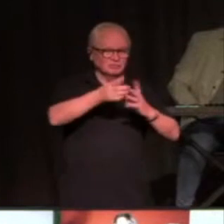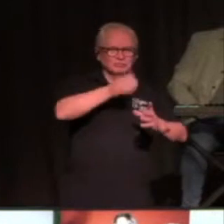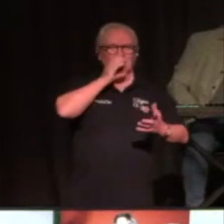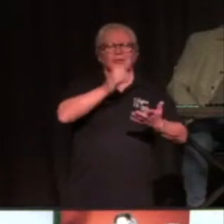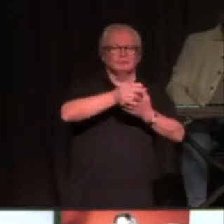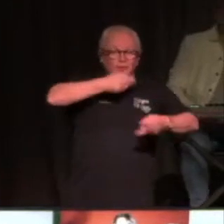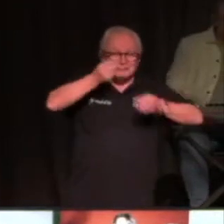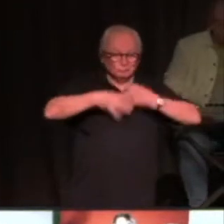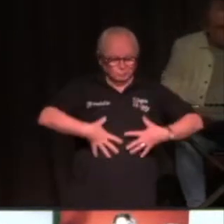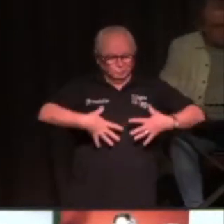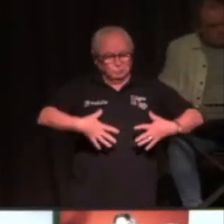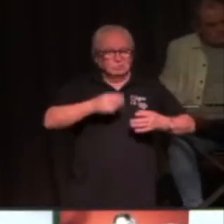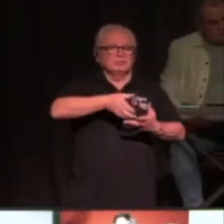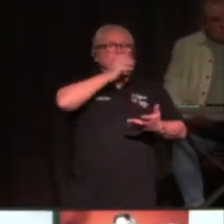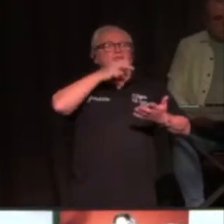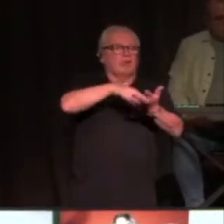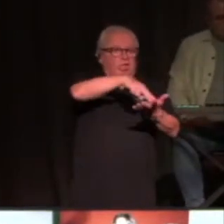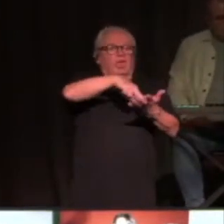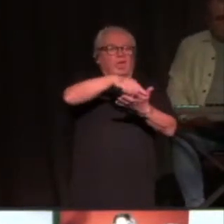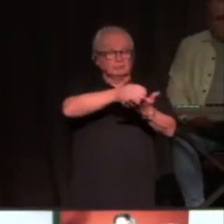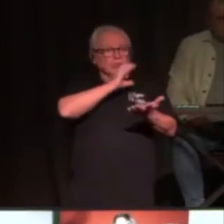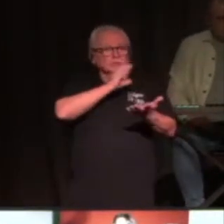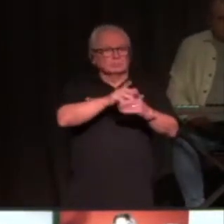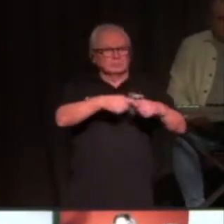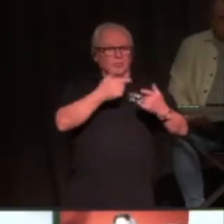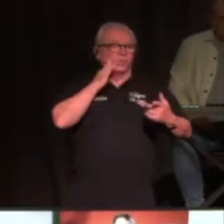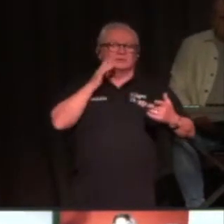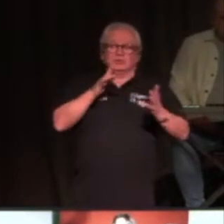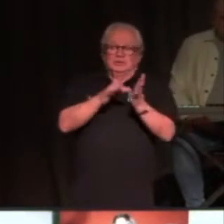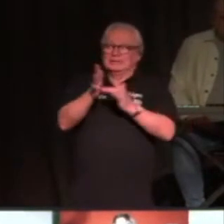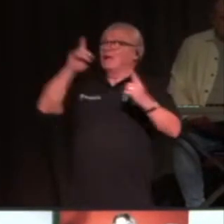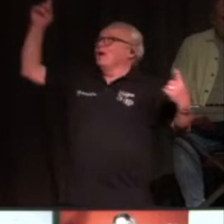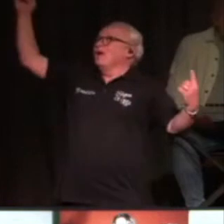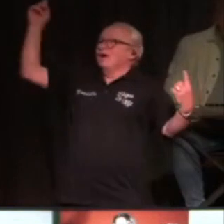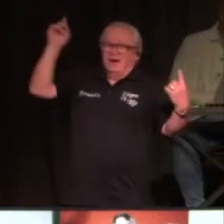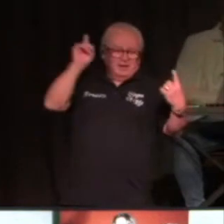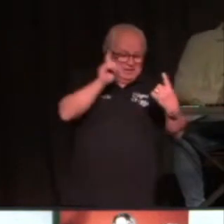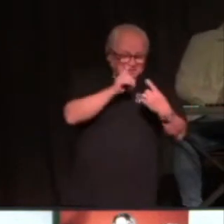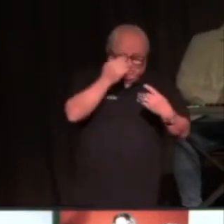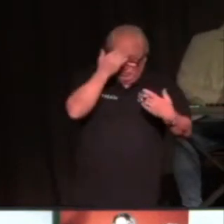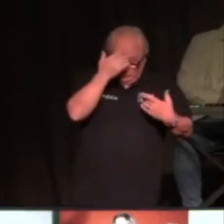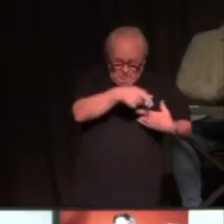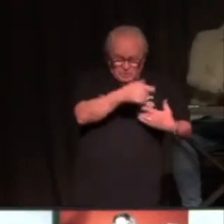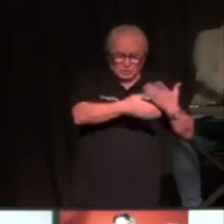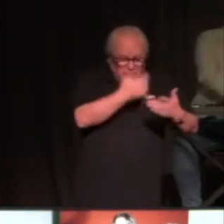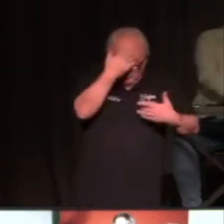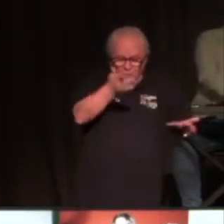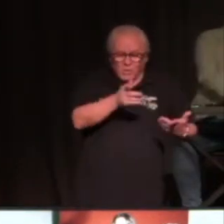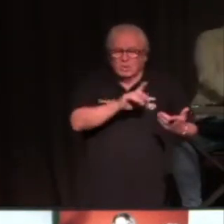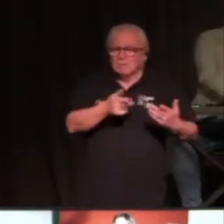a day when he is not looking for him and an hour that he is not aware of and will